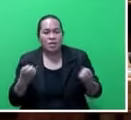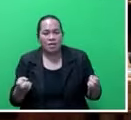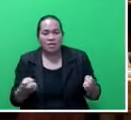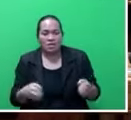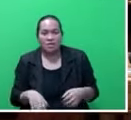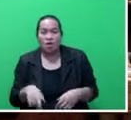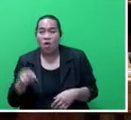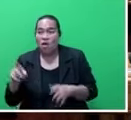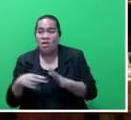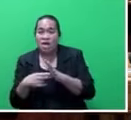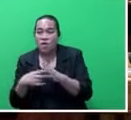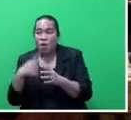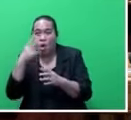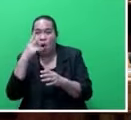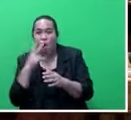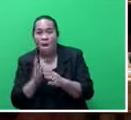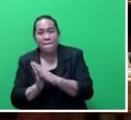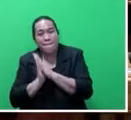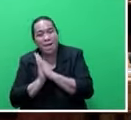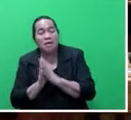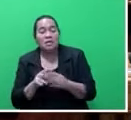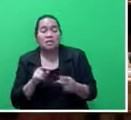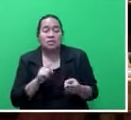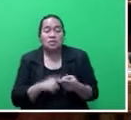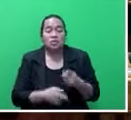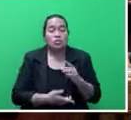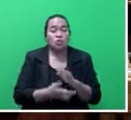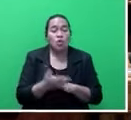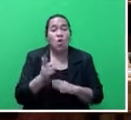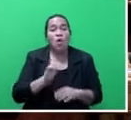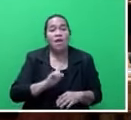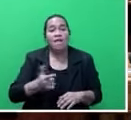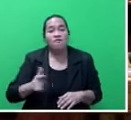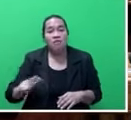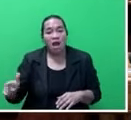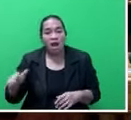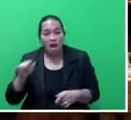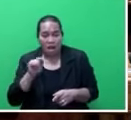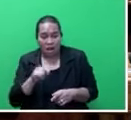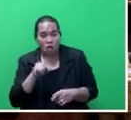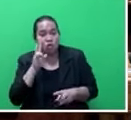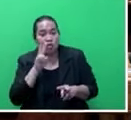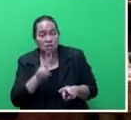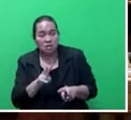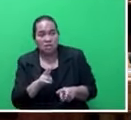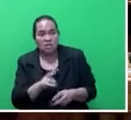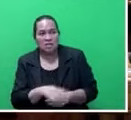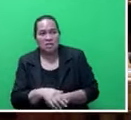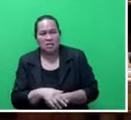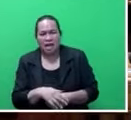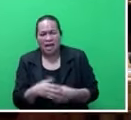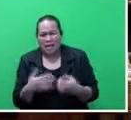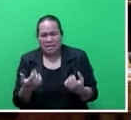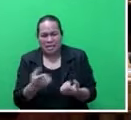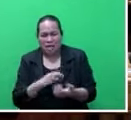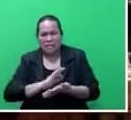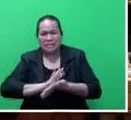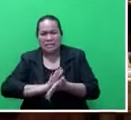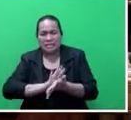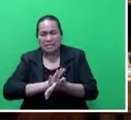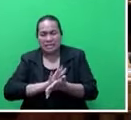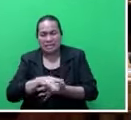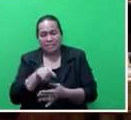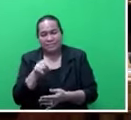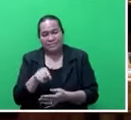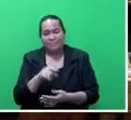outside. Go to Levuka, Honorable Speaker, and you see basic hygiene.